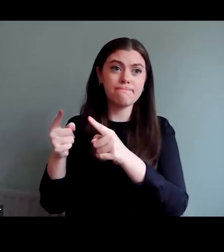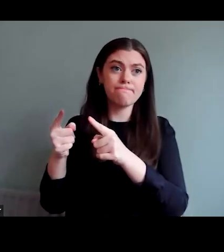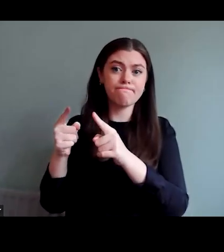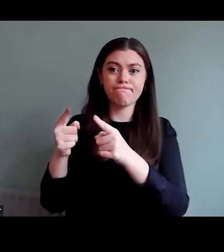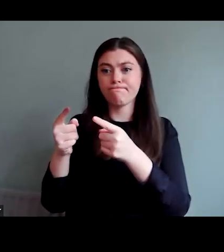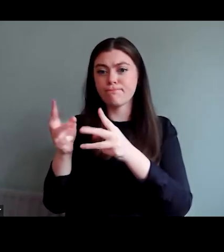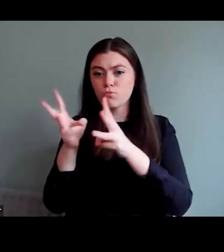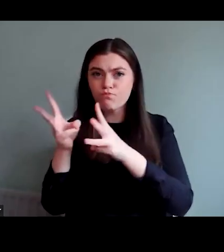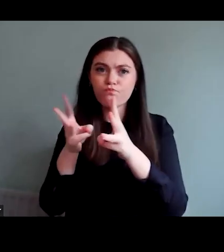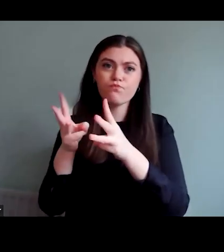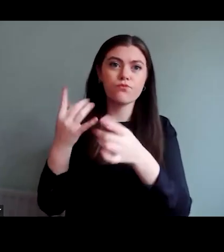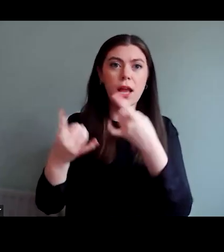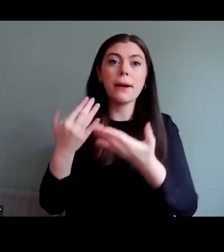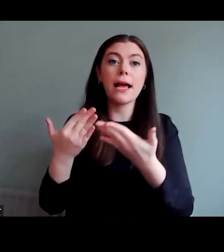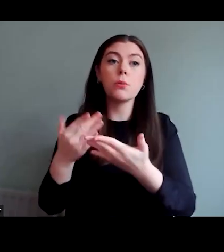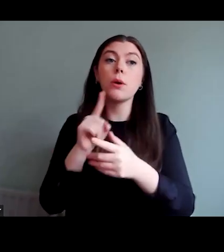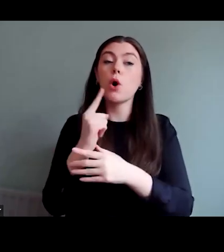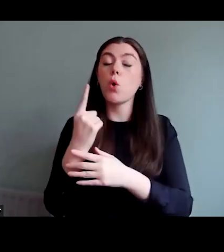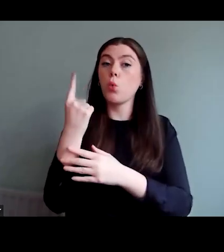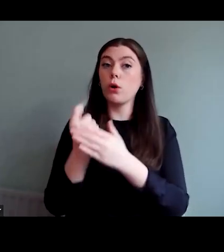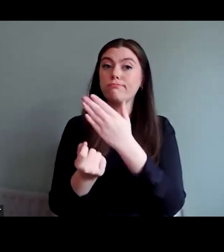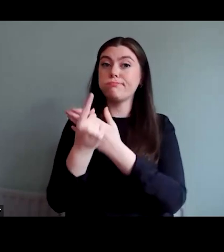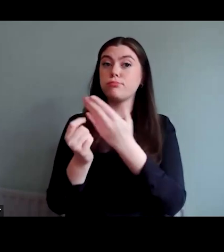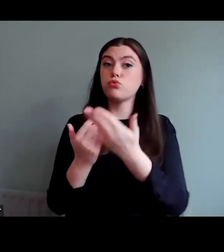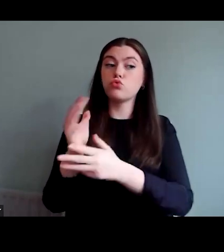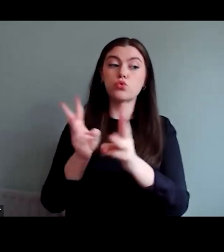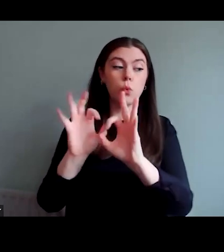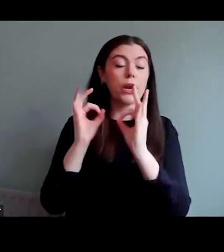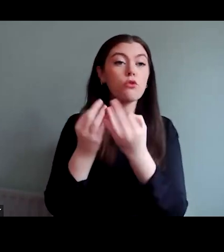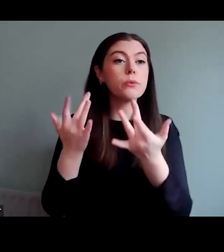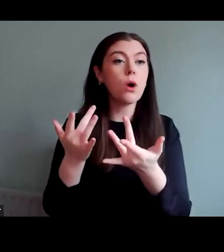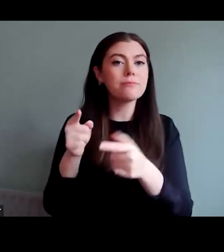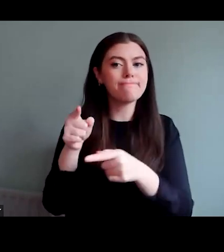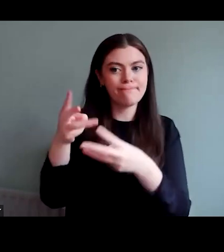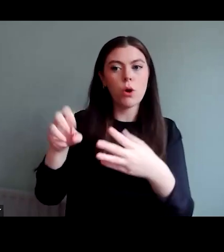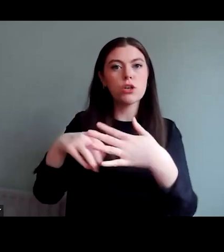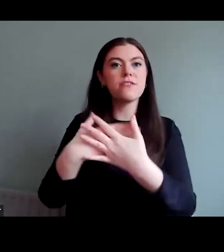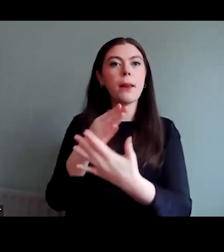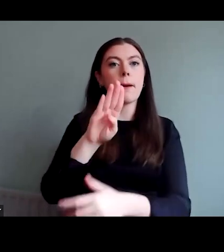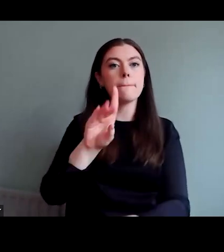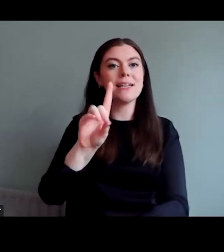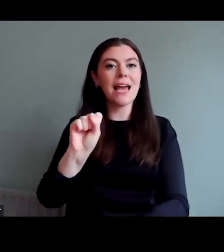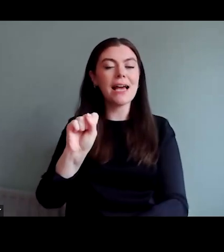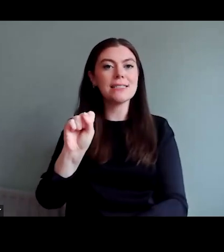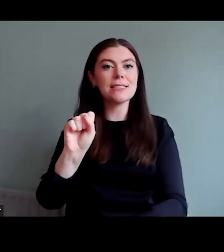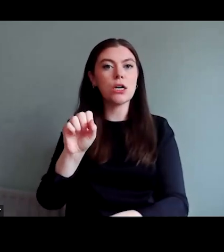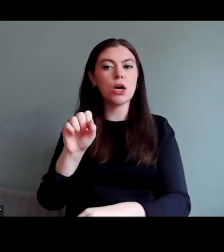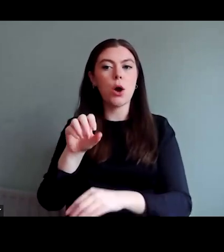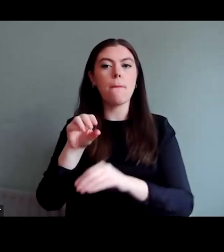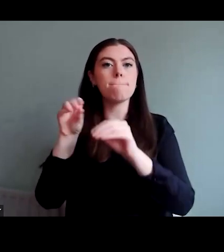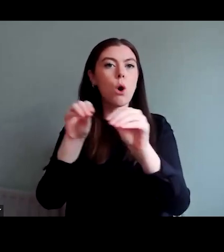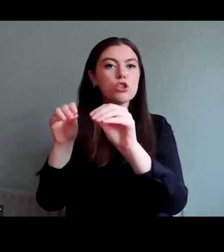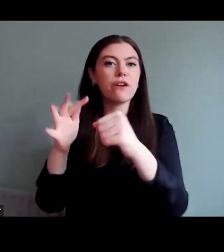from the work that we've been doing in that working group has been to develop a BDS motion for Friends of the Earth